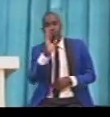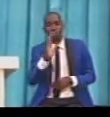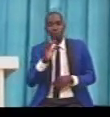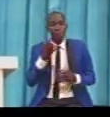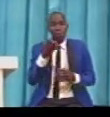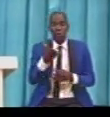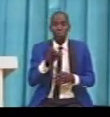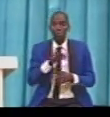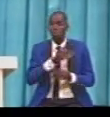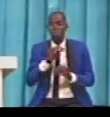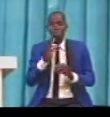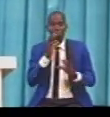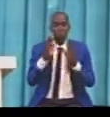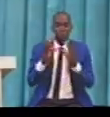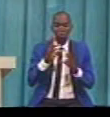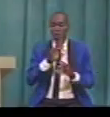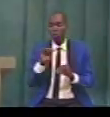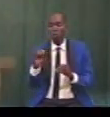communication,